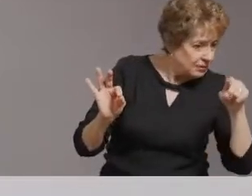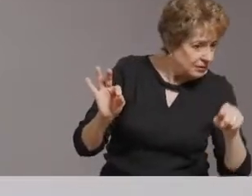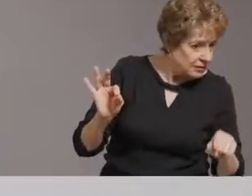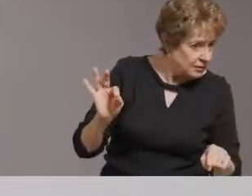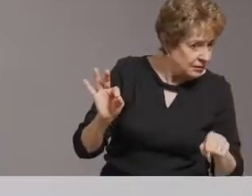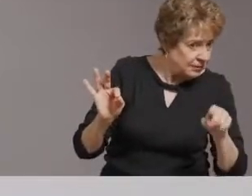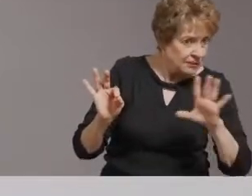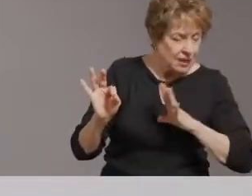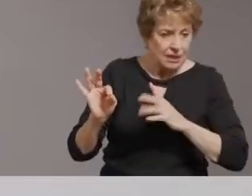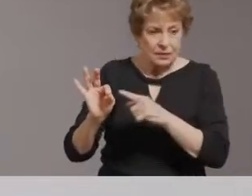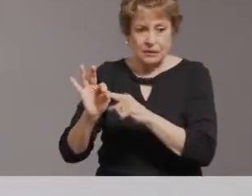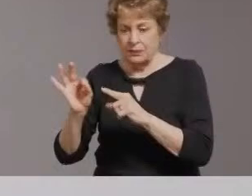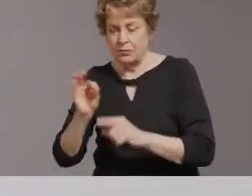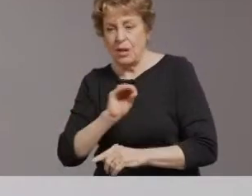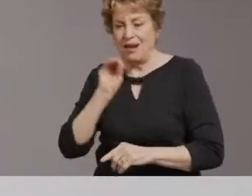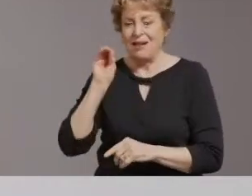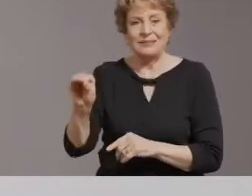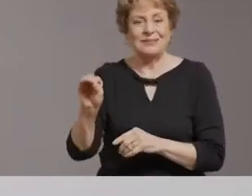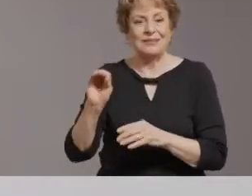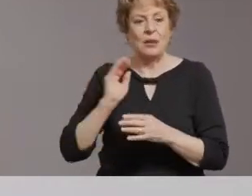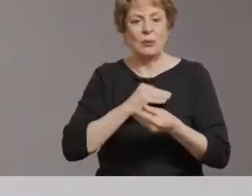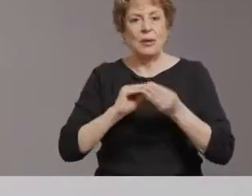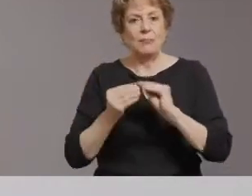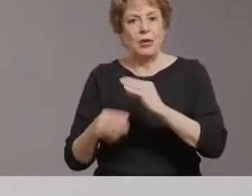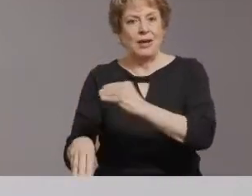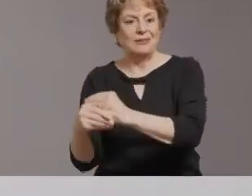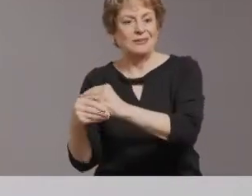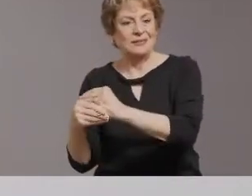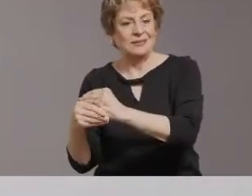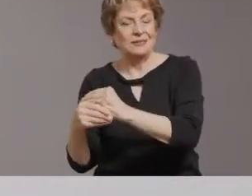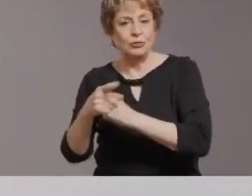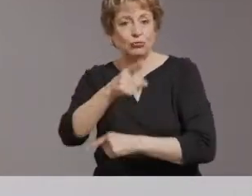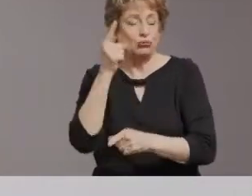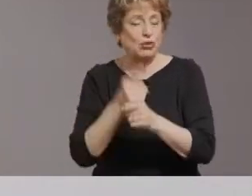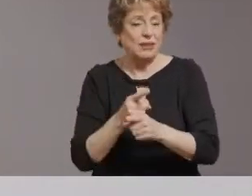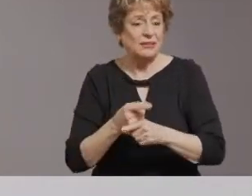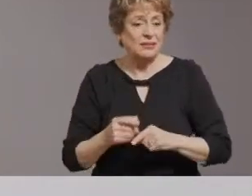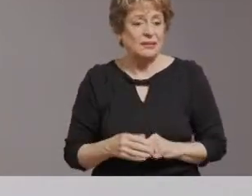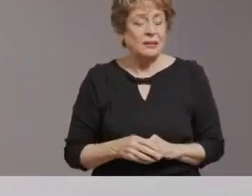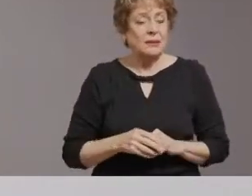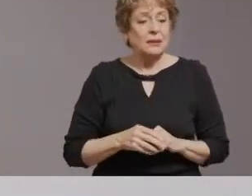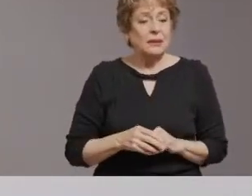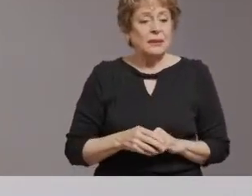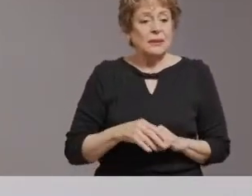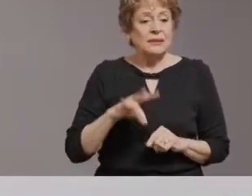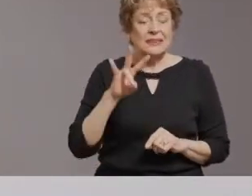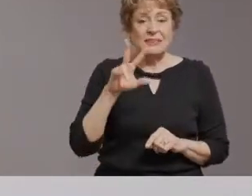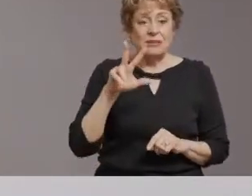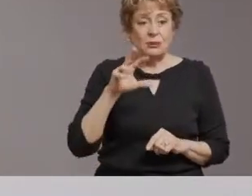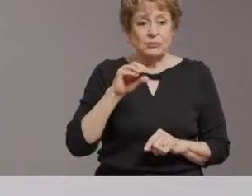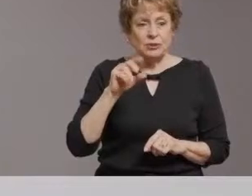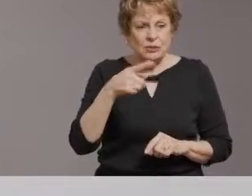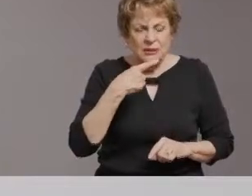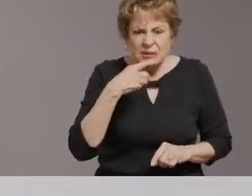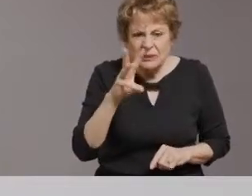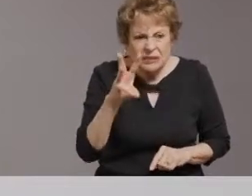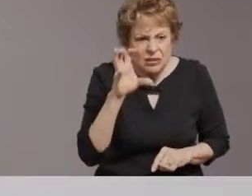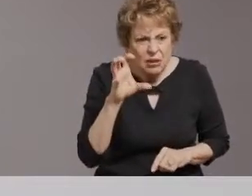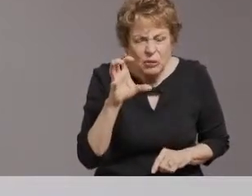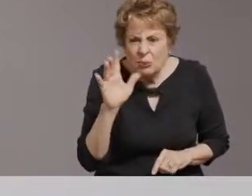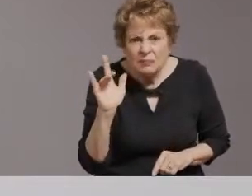counts. And so you're exactly right. 73% of those, I think it was about 625